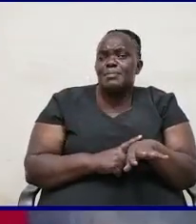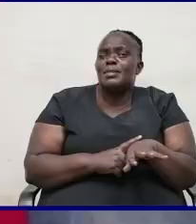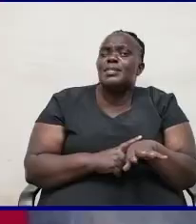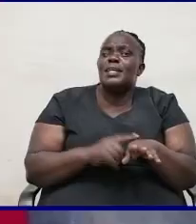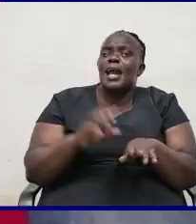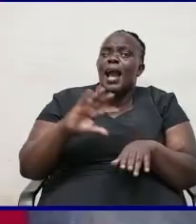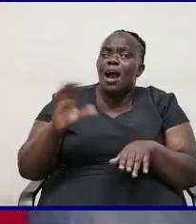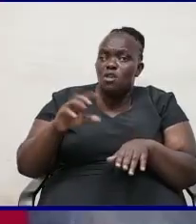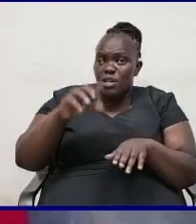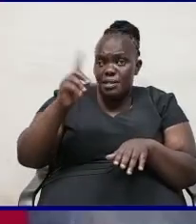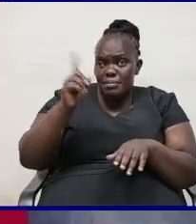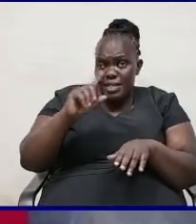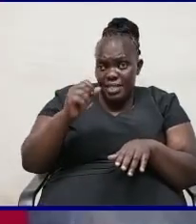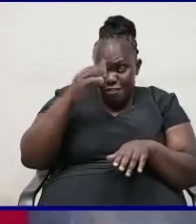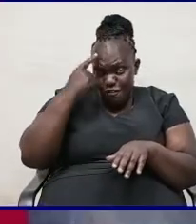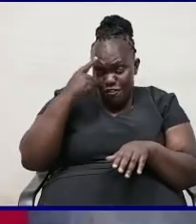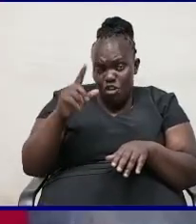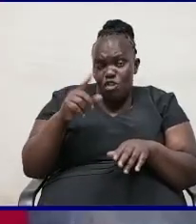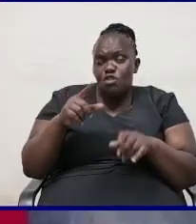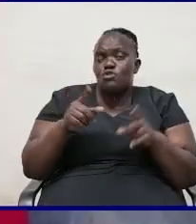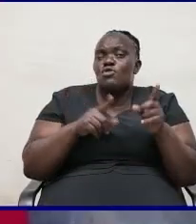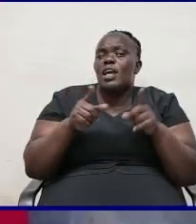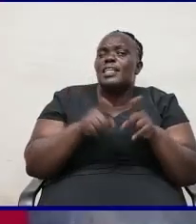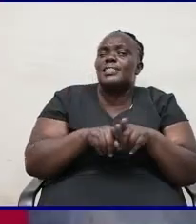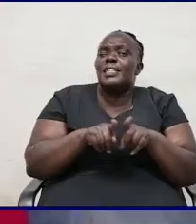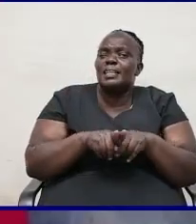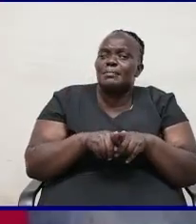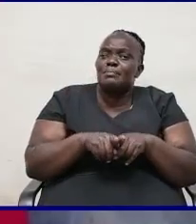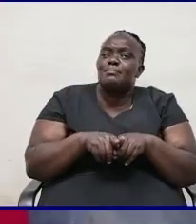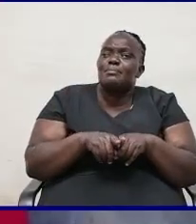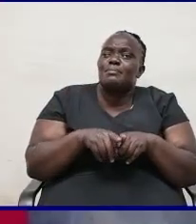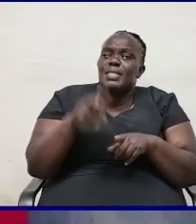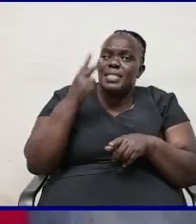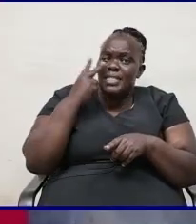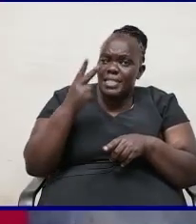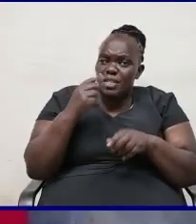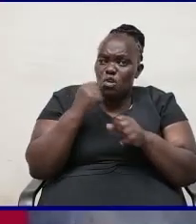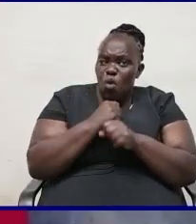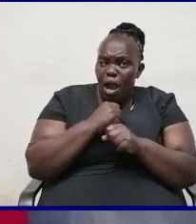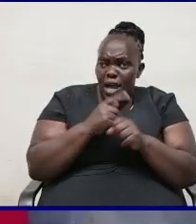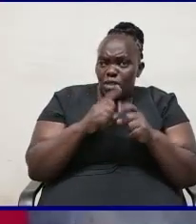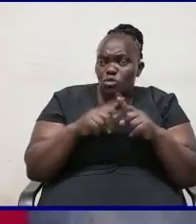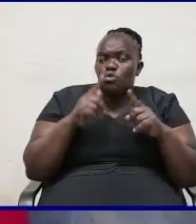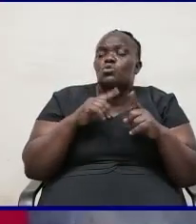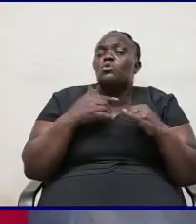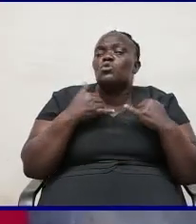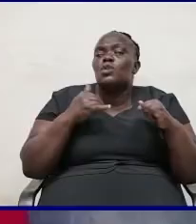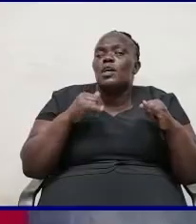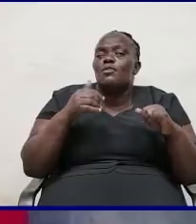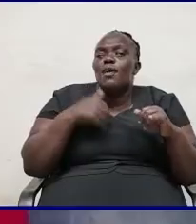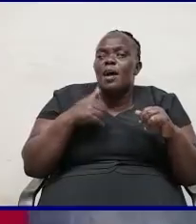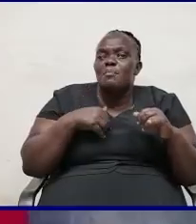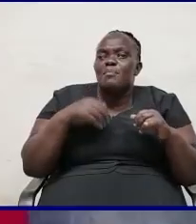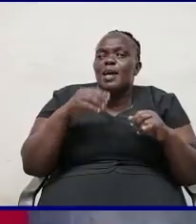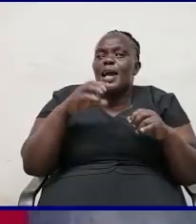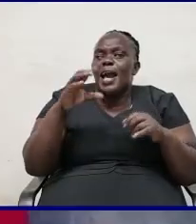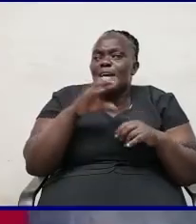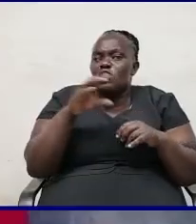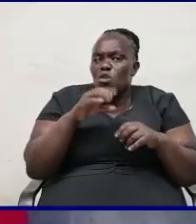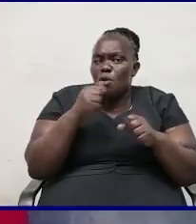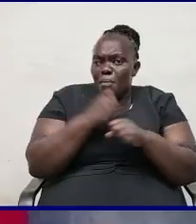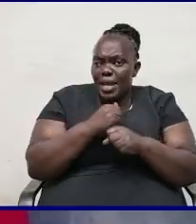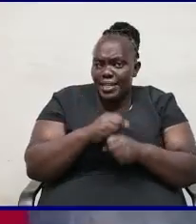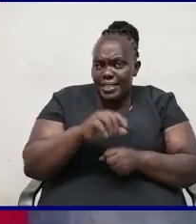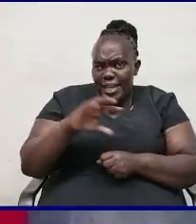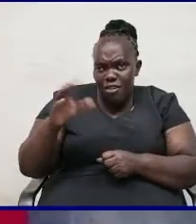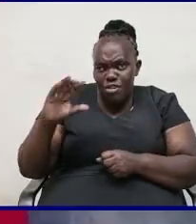are the county ministers for tourism. But you don't read, and then of course I've seen even efforts to try to have custom-made products